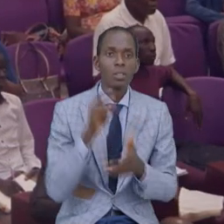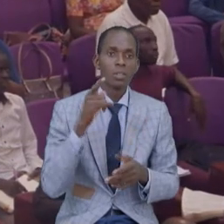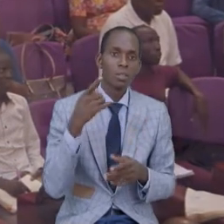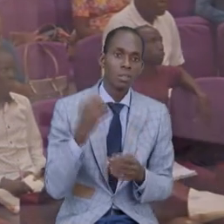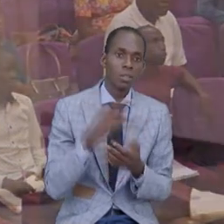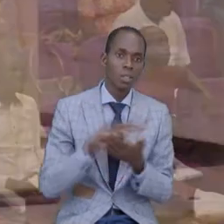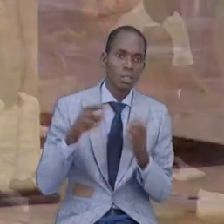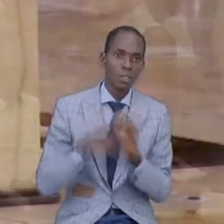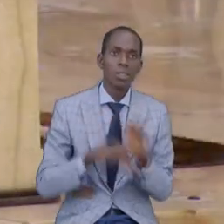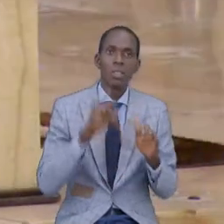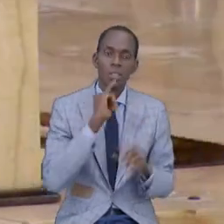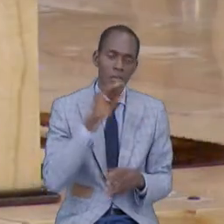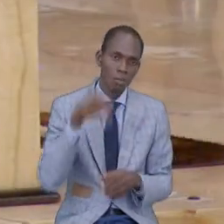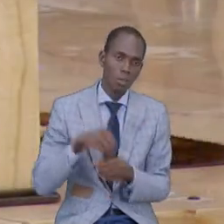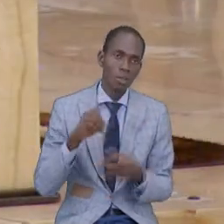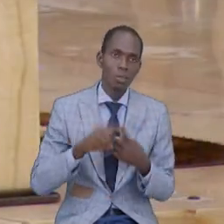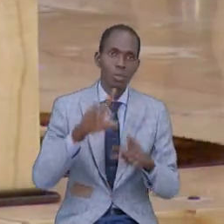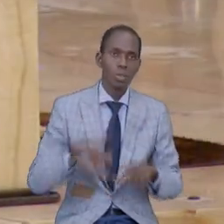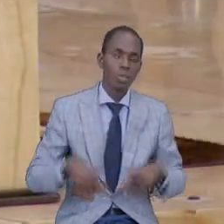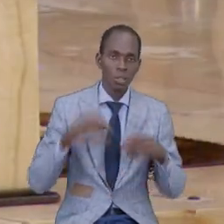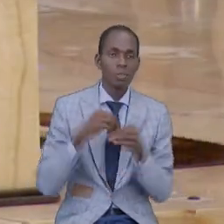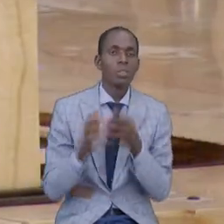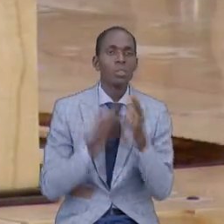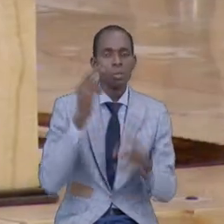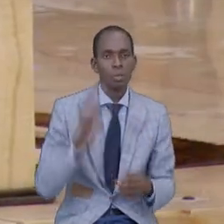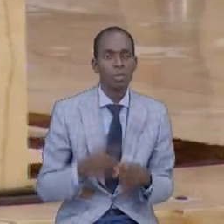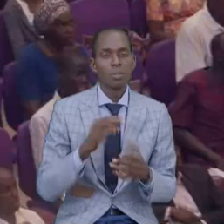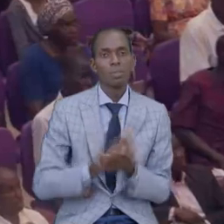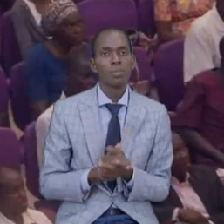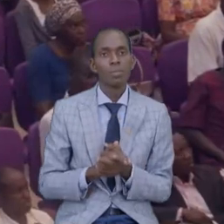is imputed in your life in Jesus' name.